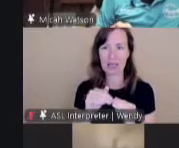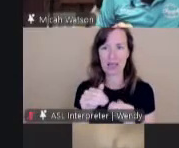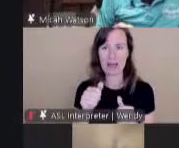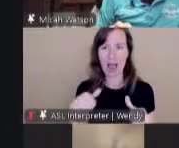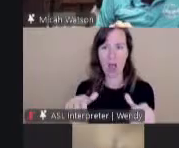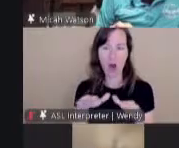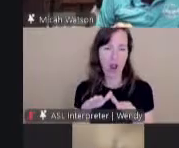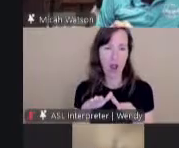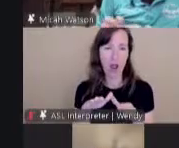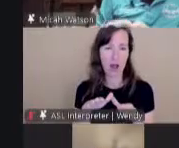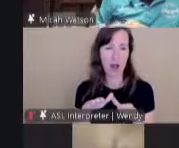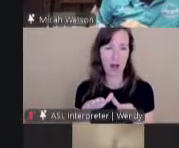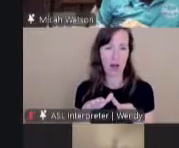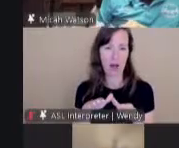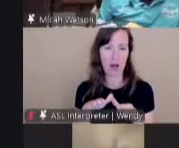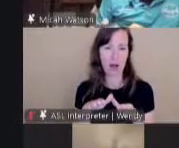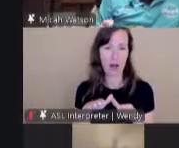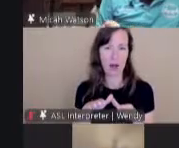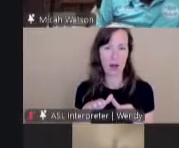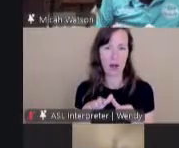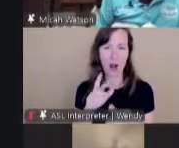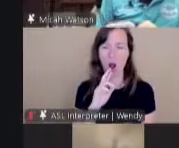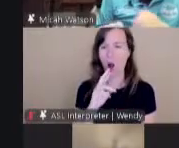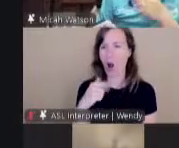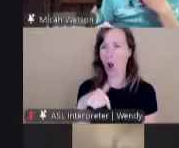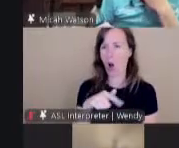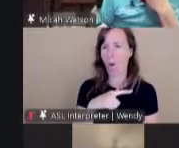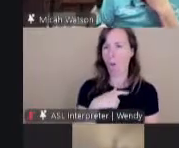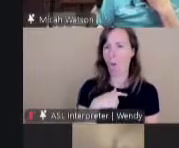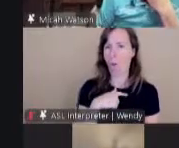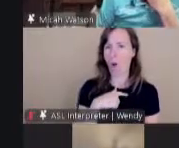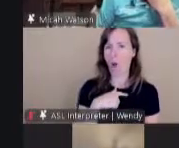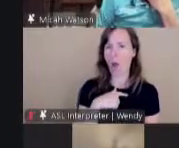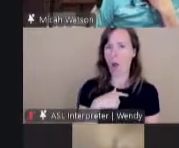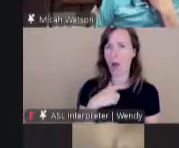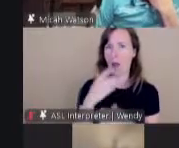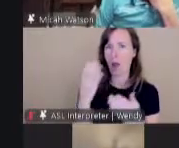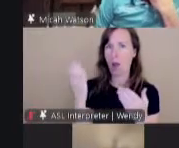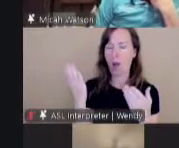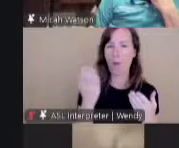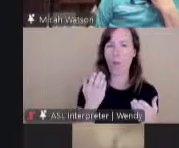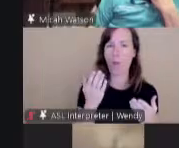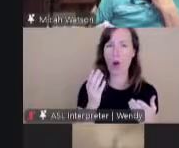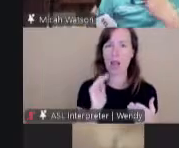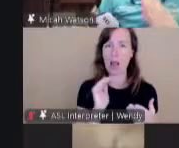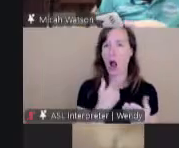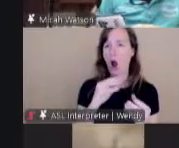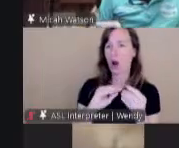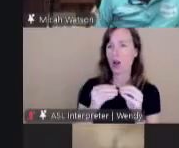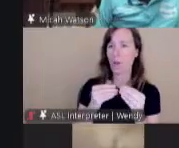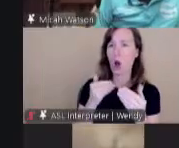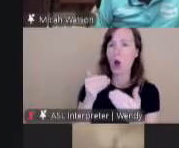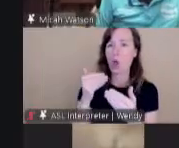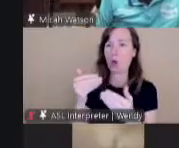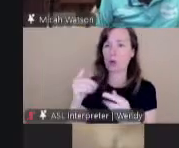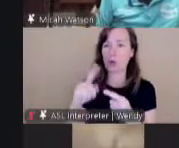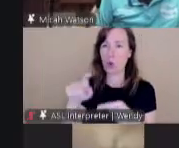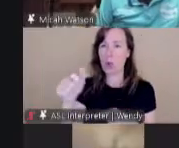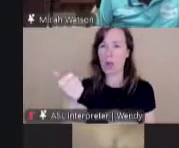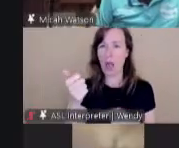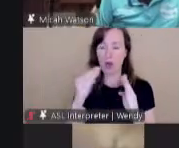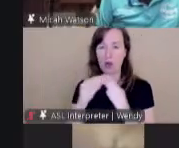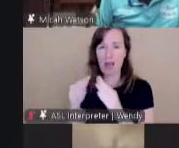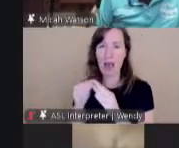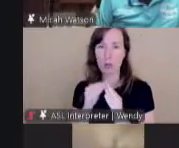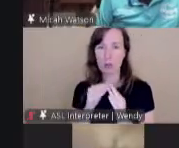region, and are we bringing our number closer to the other municipalities